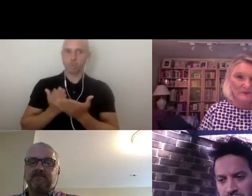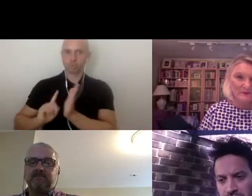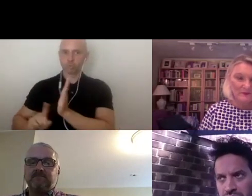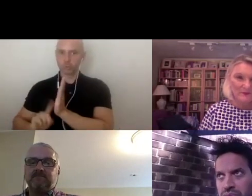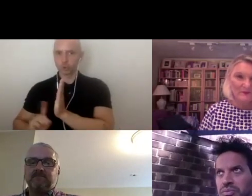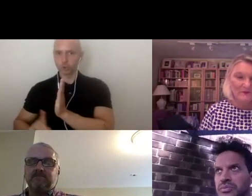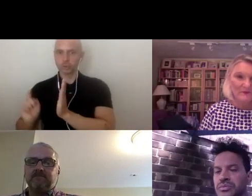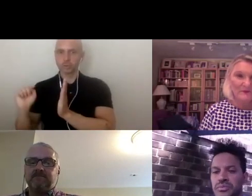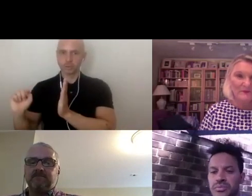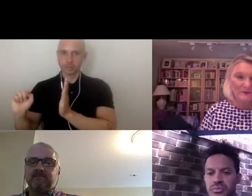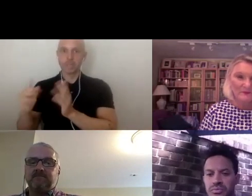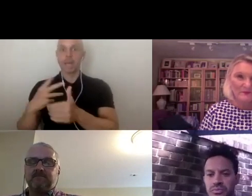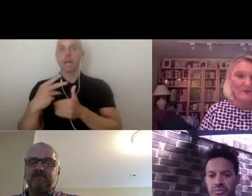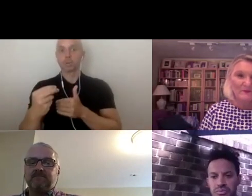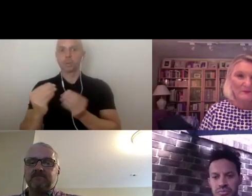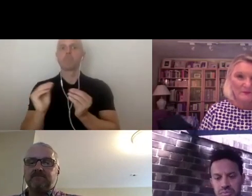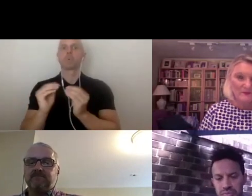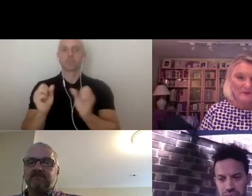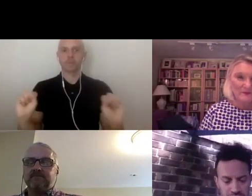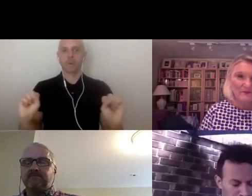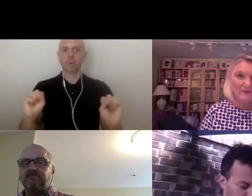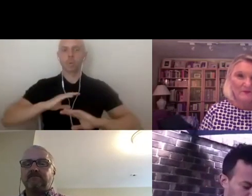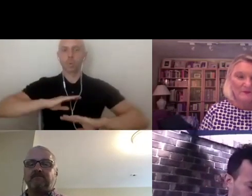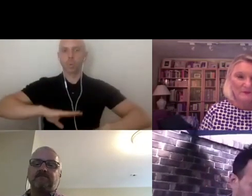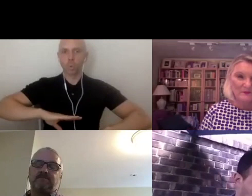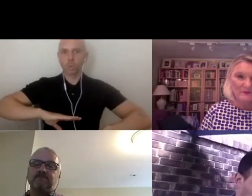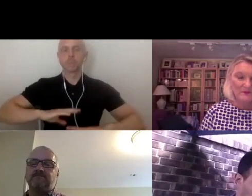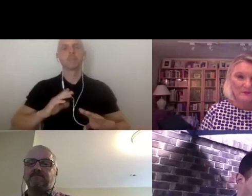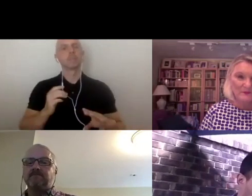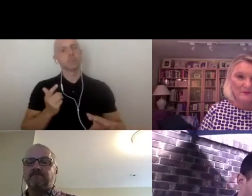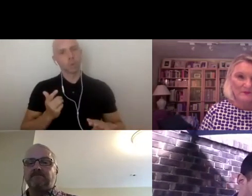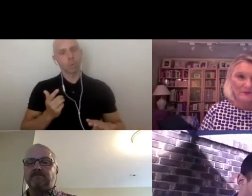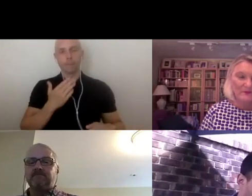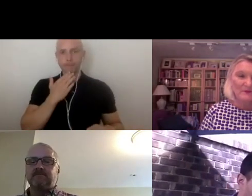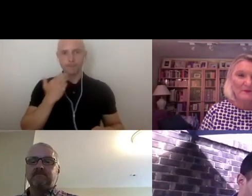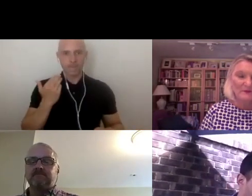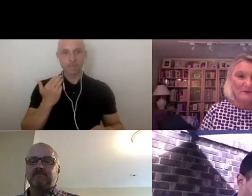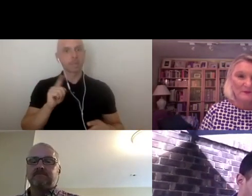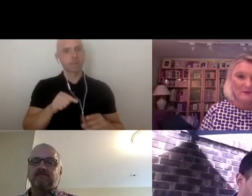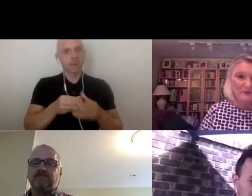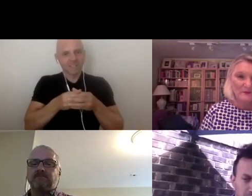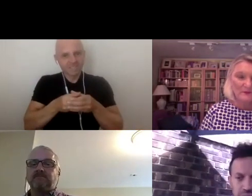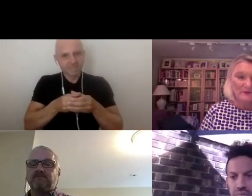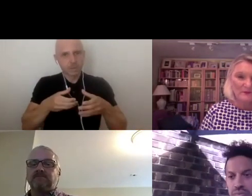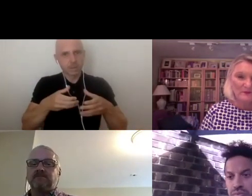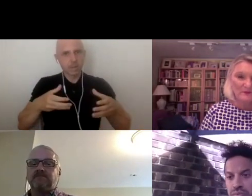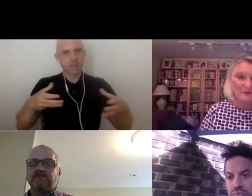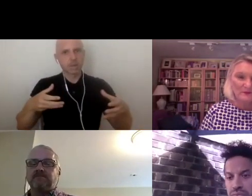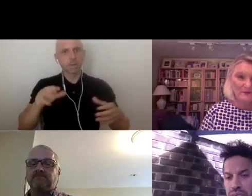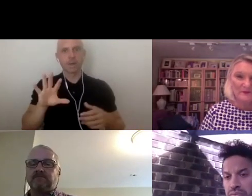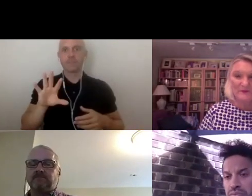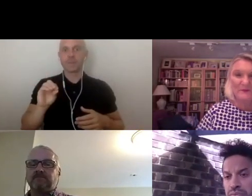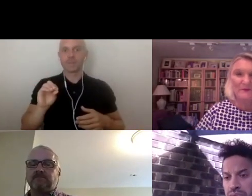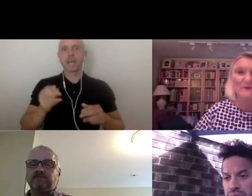versus 100, we're already gauging that is safer outdoors than indoors. And considering the relatively short warm season in